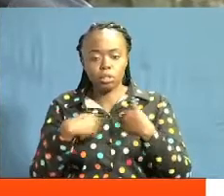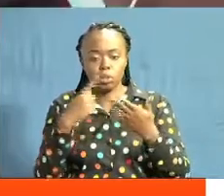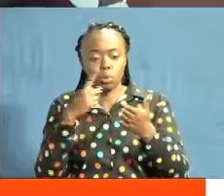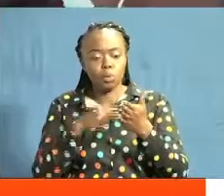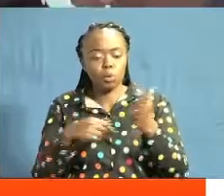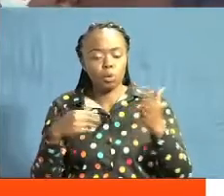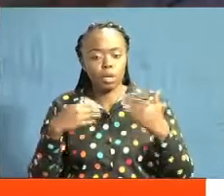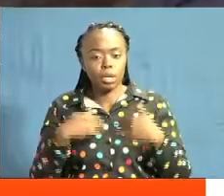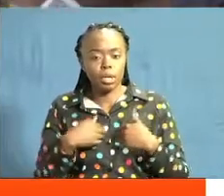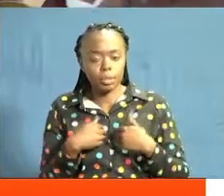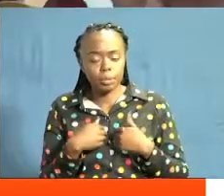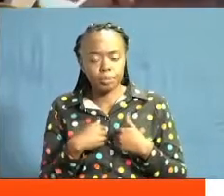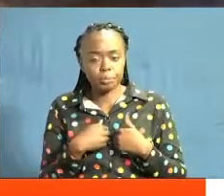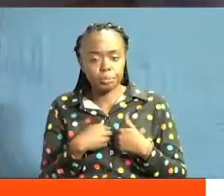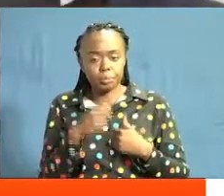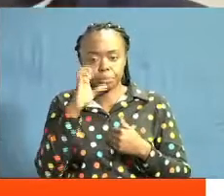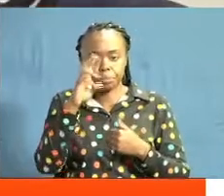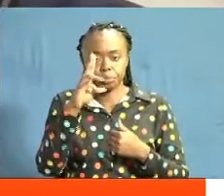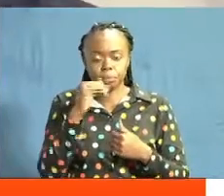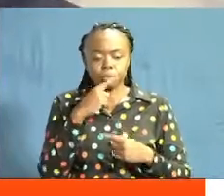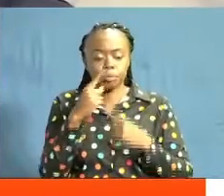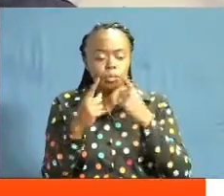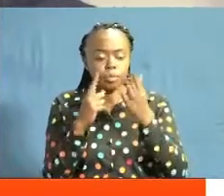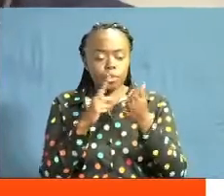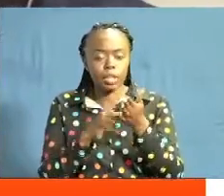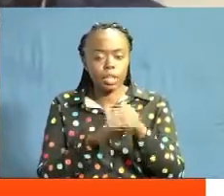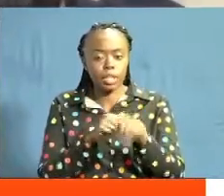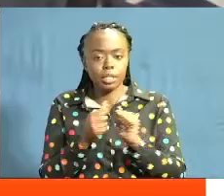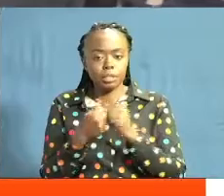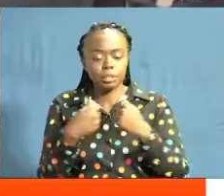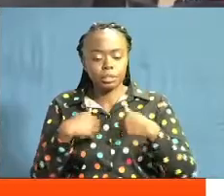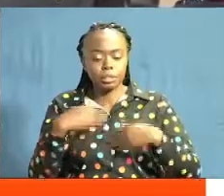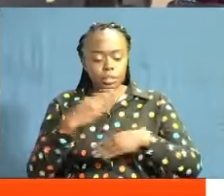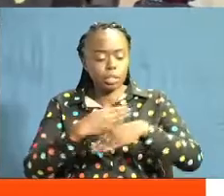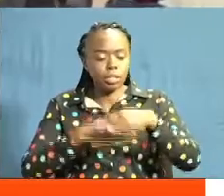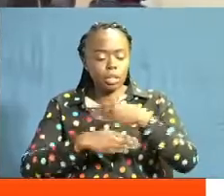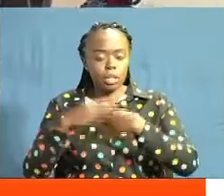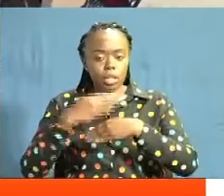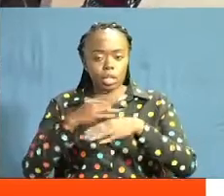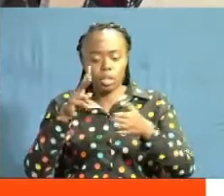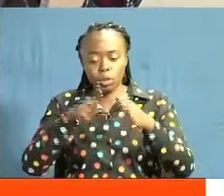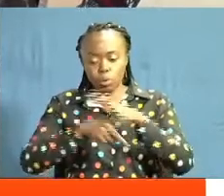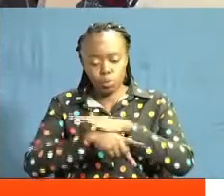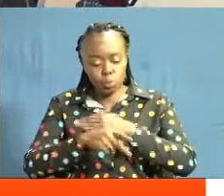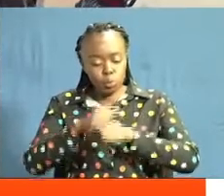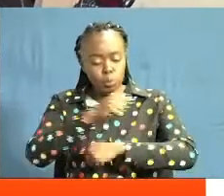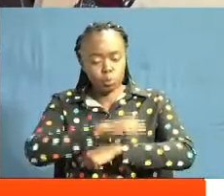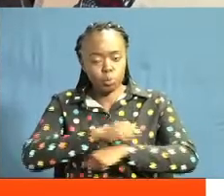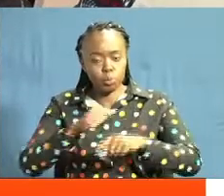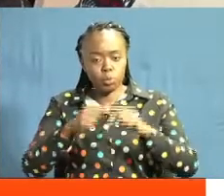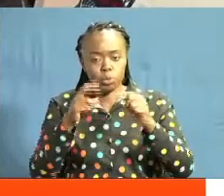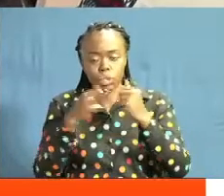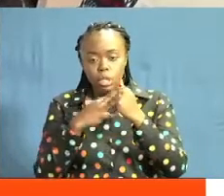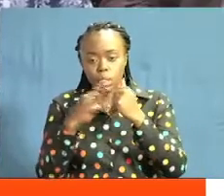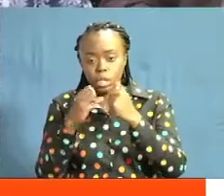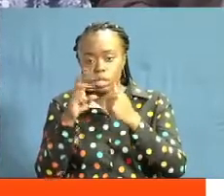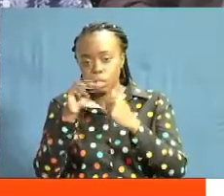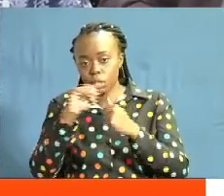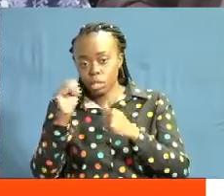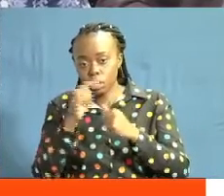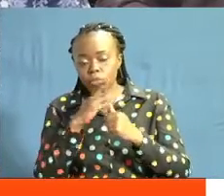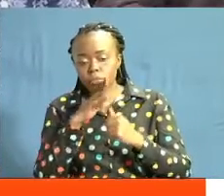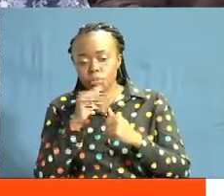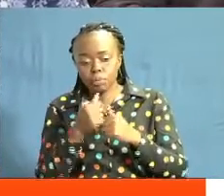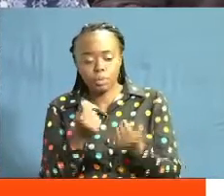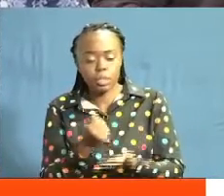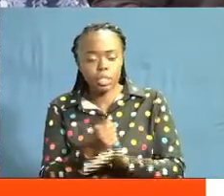have. The CS made the statements as he lauded the reconstruction of Salabani Primary School to a tune of 30 million shillings by Child